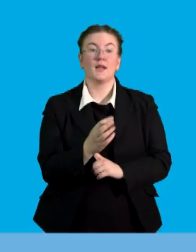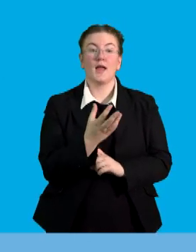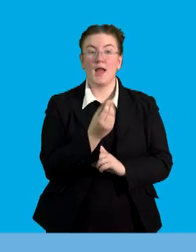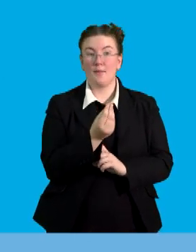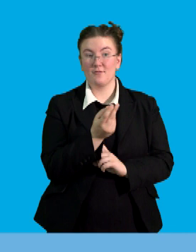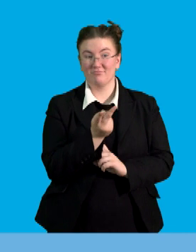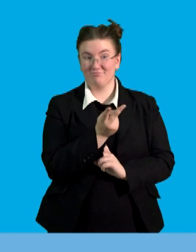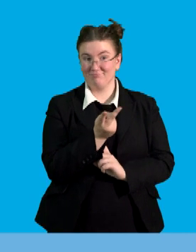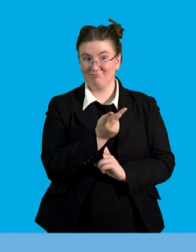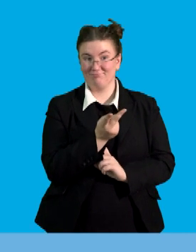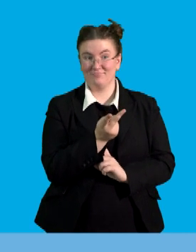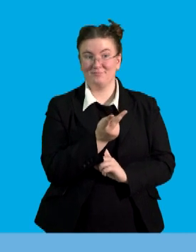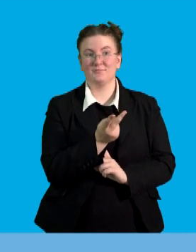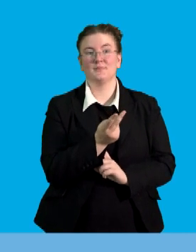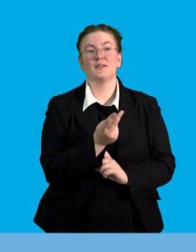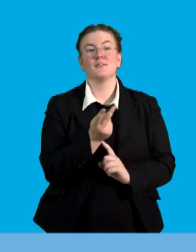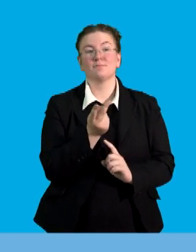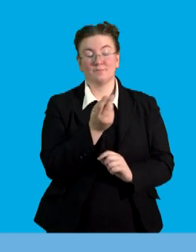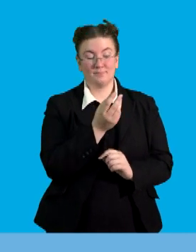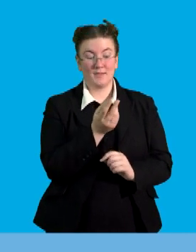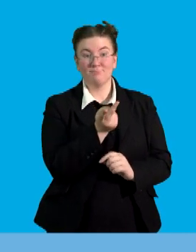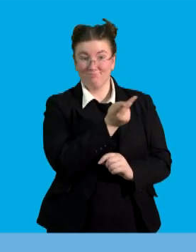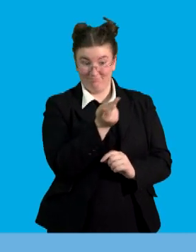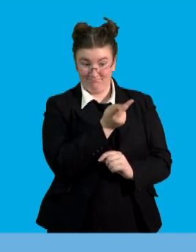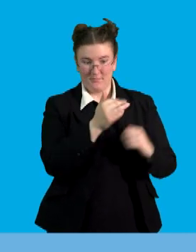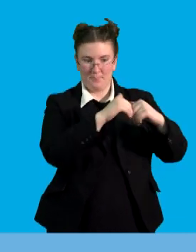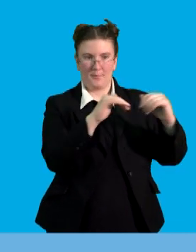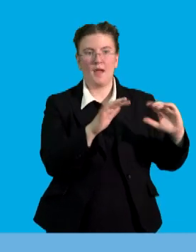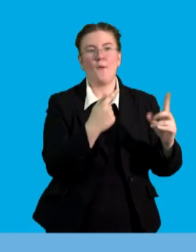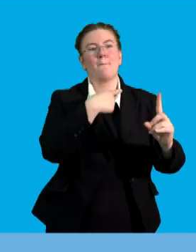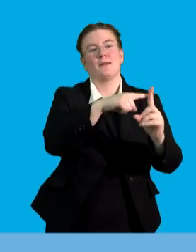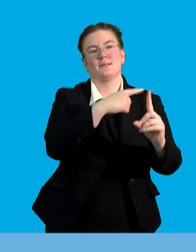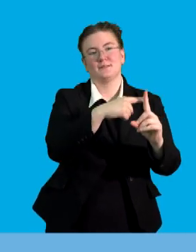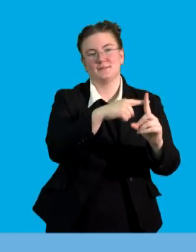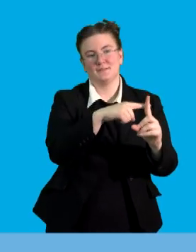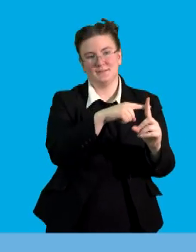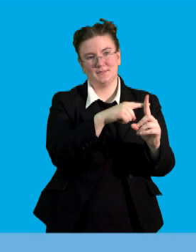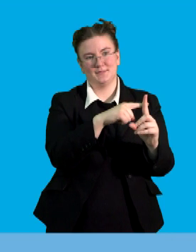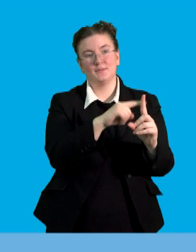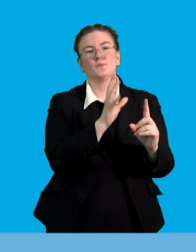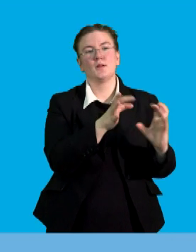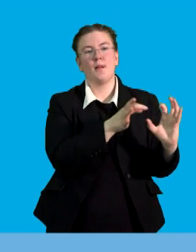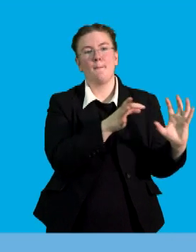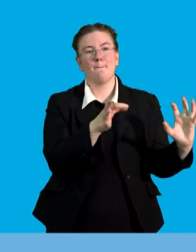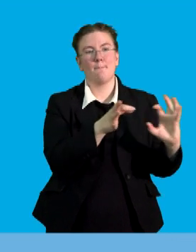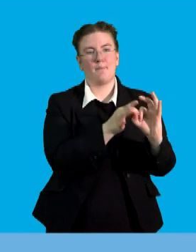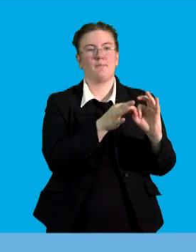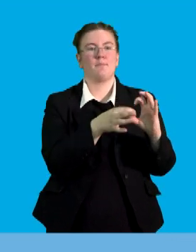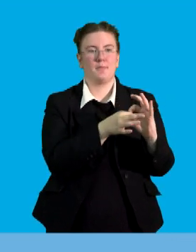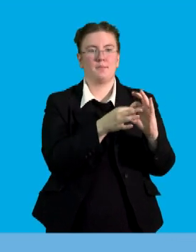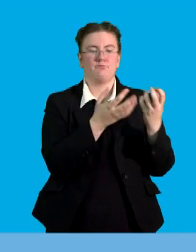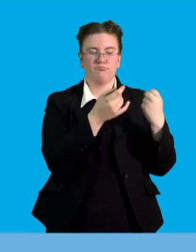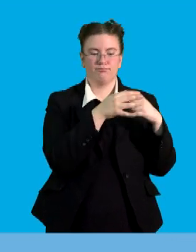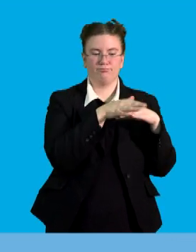two substances or these two reactants are separated by our plus sign. Now, they're going to chemically bond or chemically